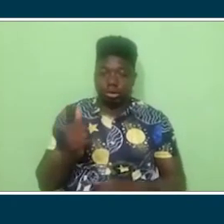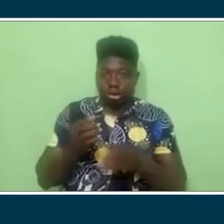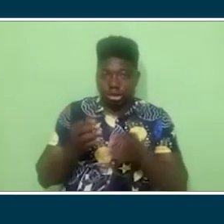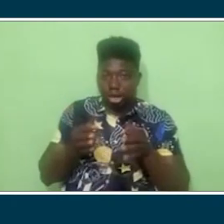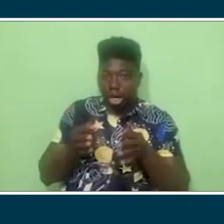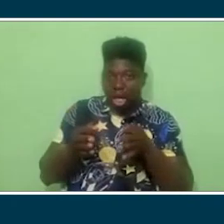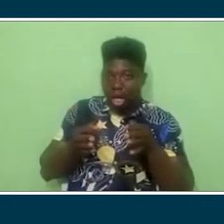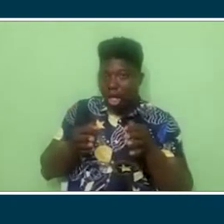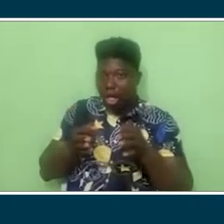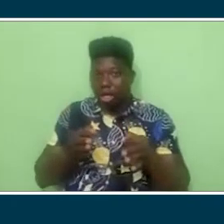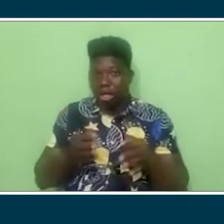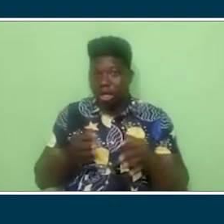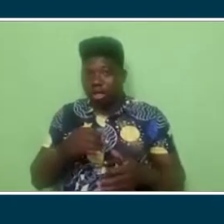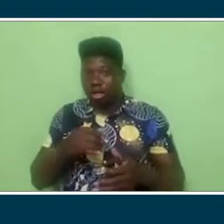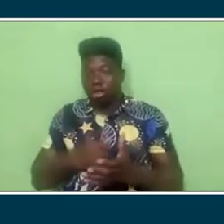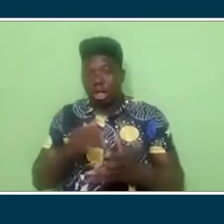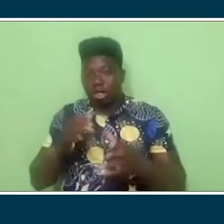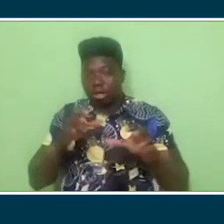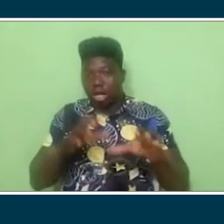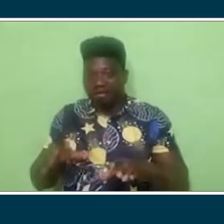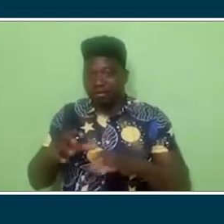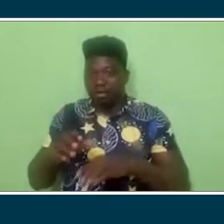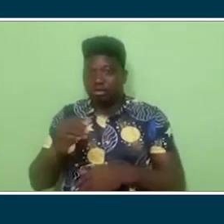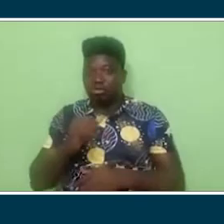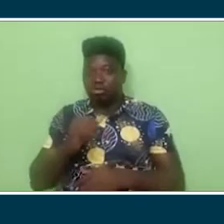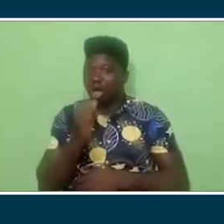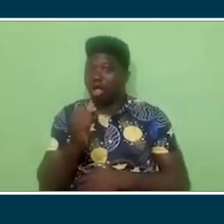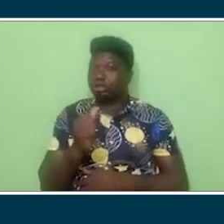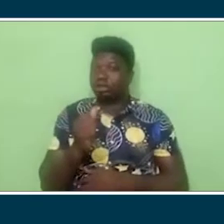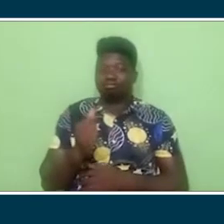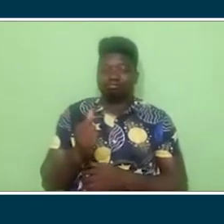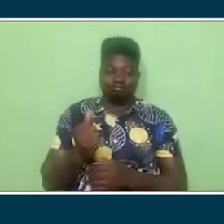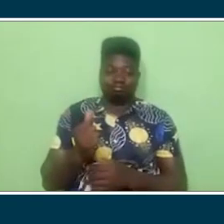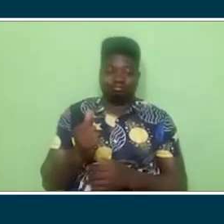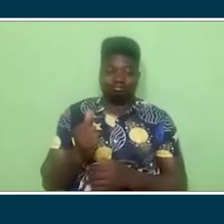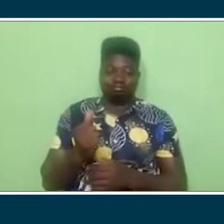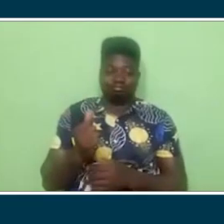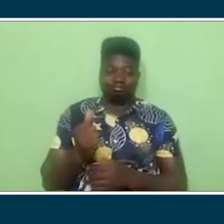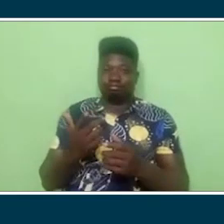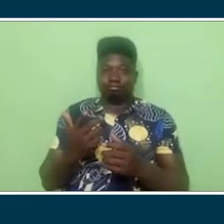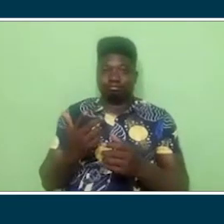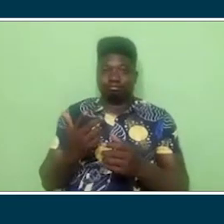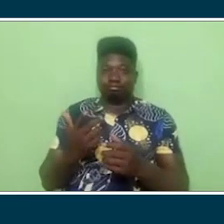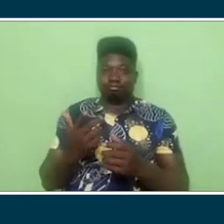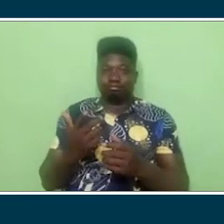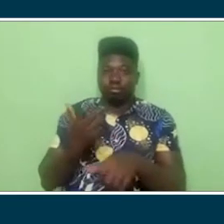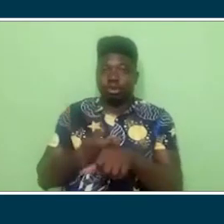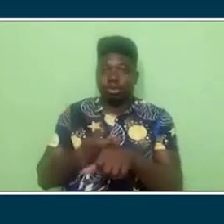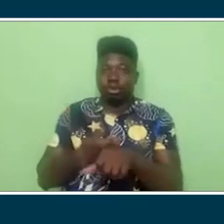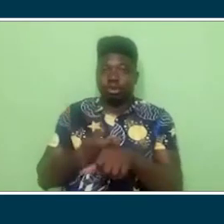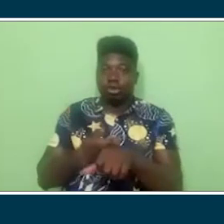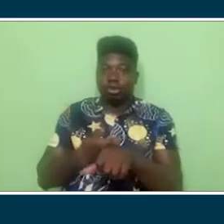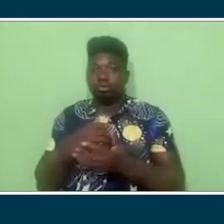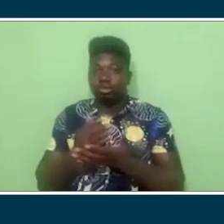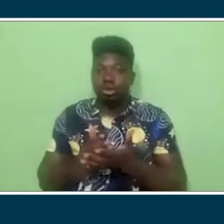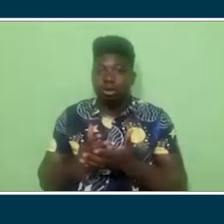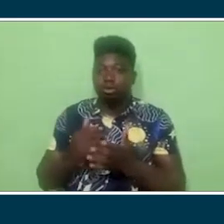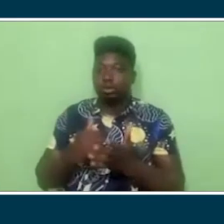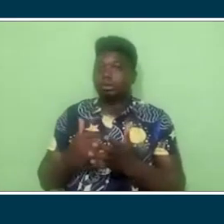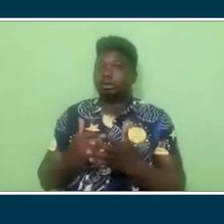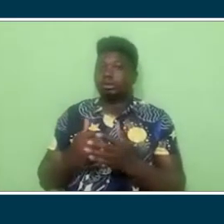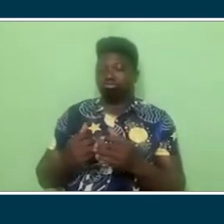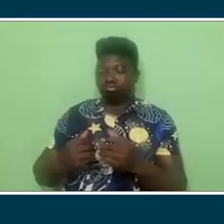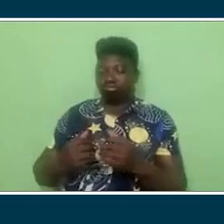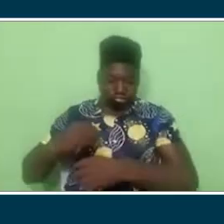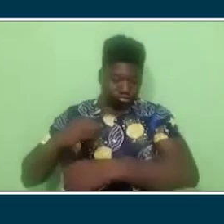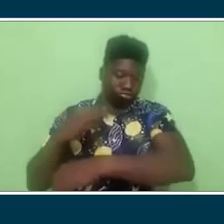it's not complex, and in some ways it's about saving energy. Like I'll just line up